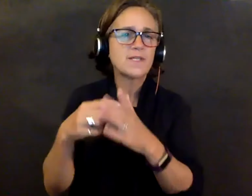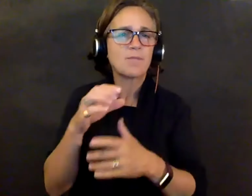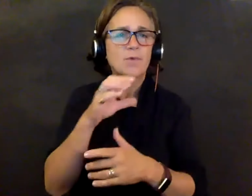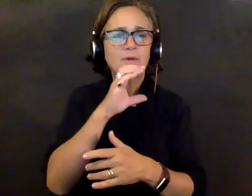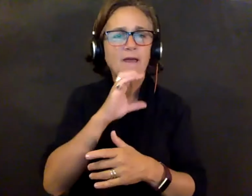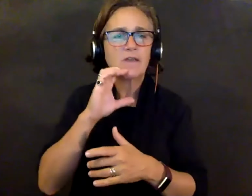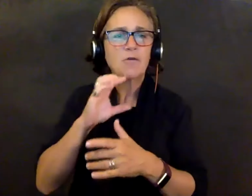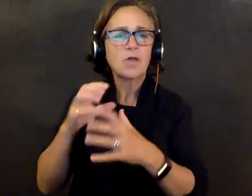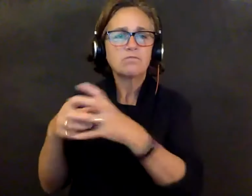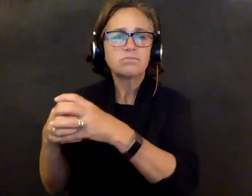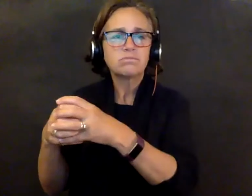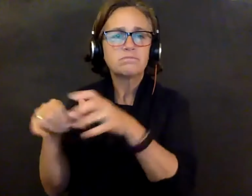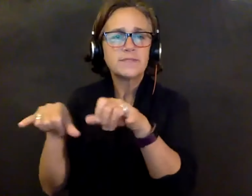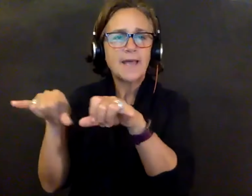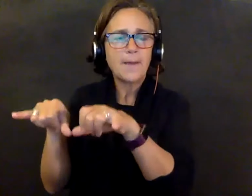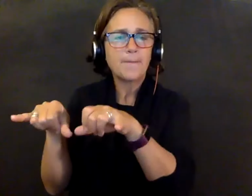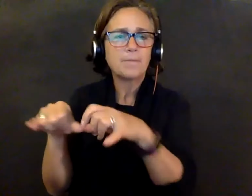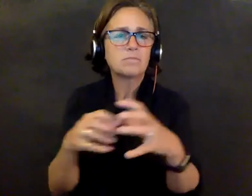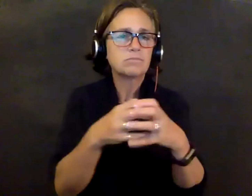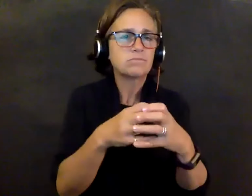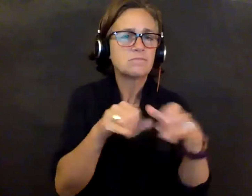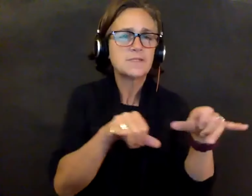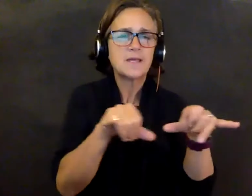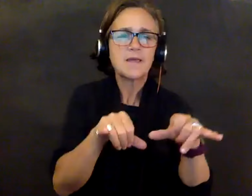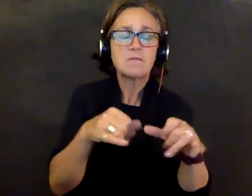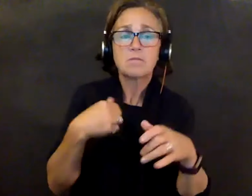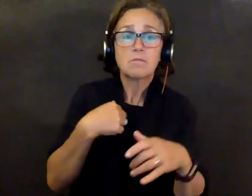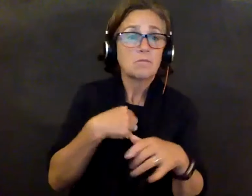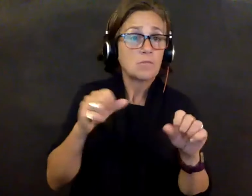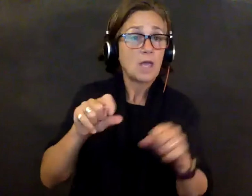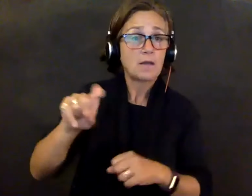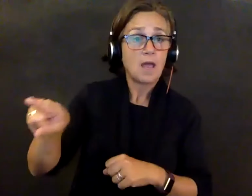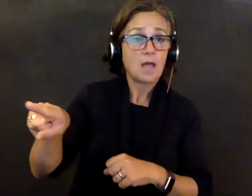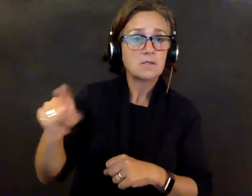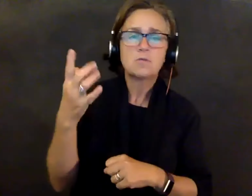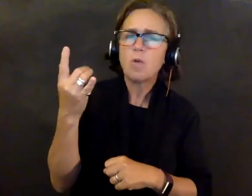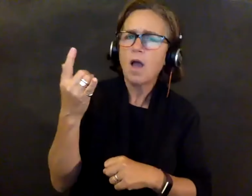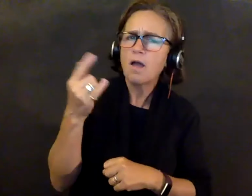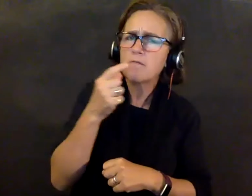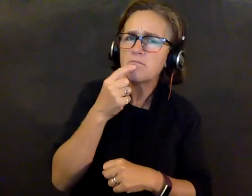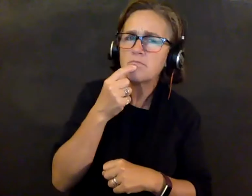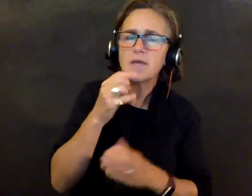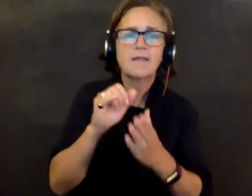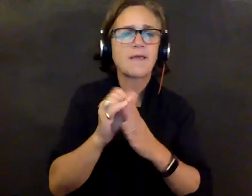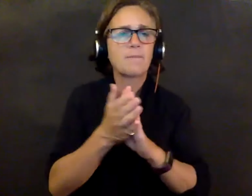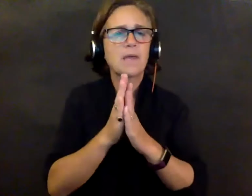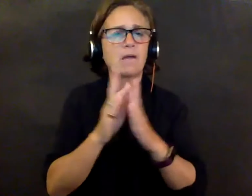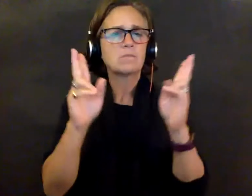are they just sitting with, this group of friends? Because one, I think it's the elephant in the room.